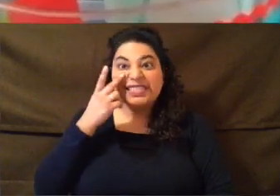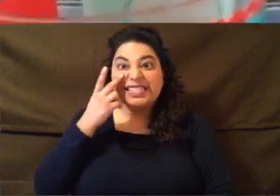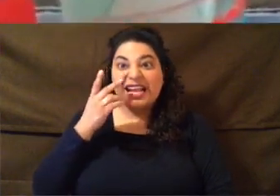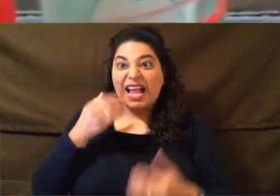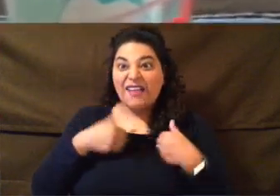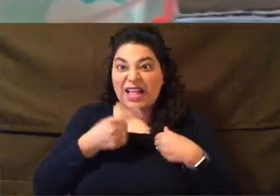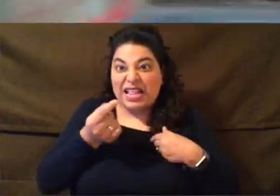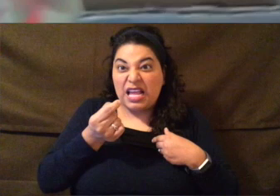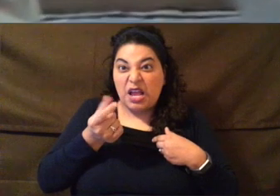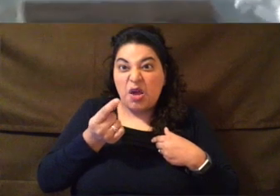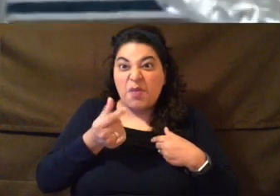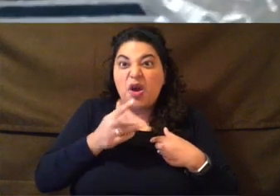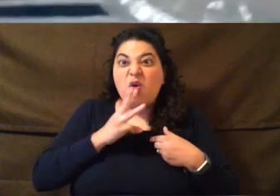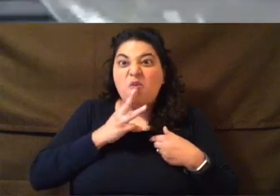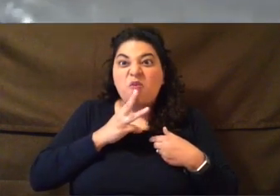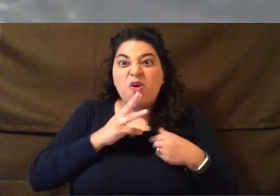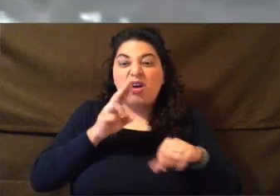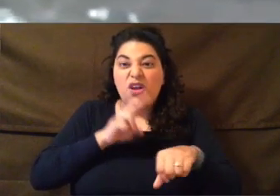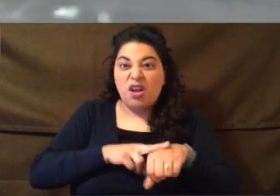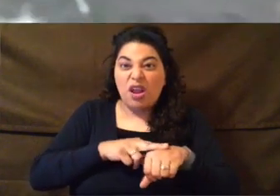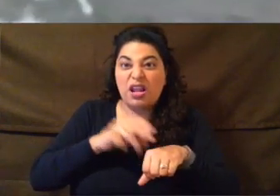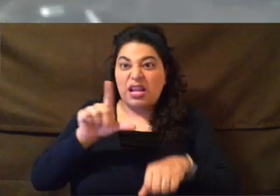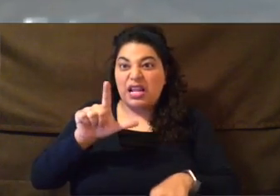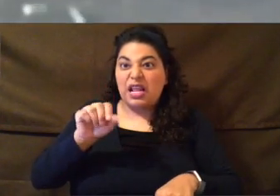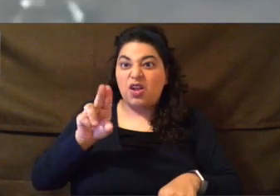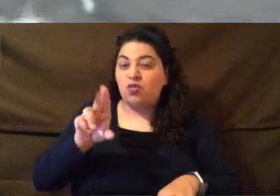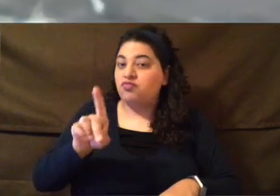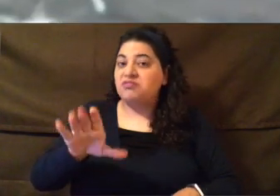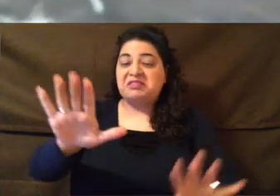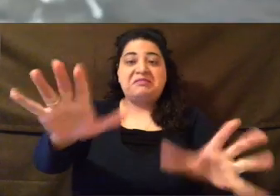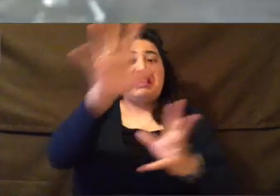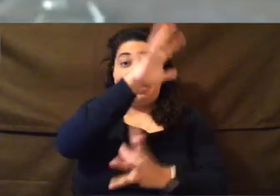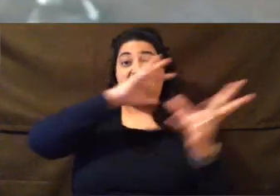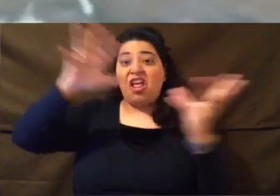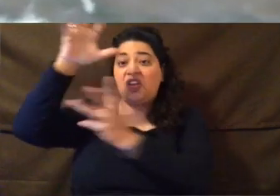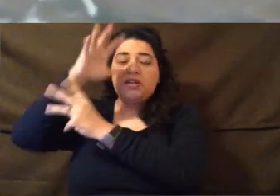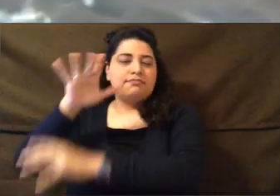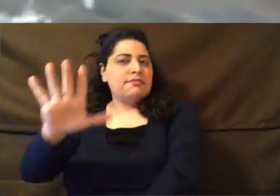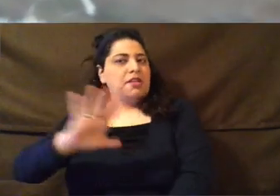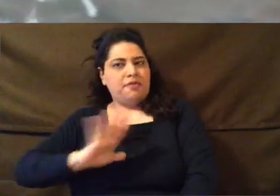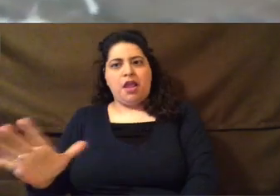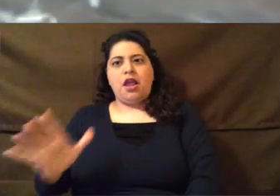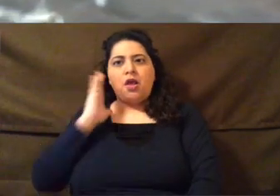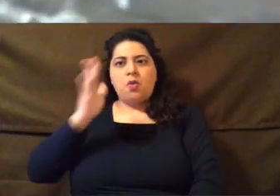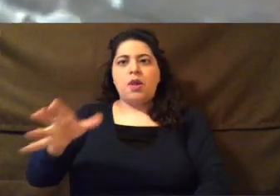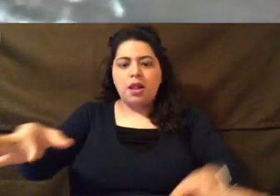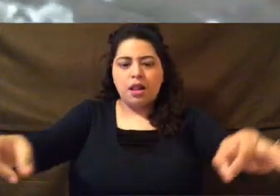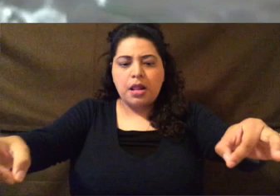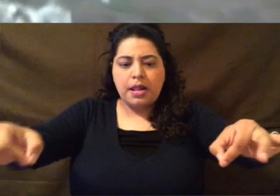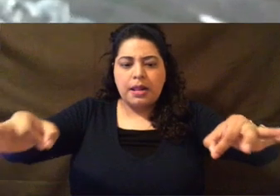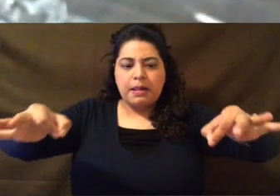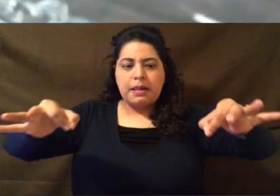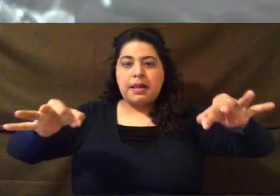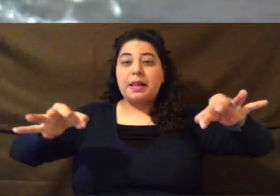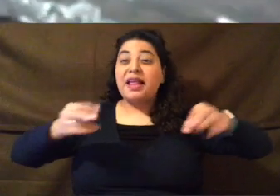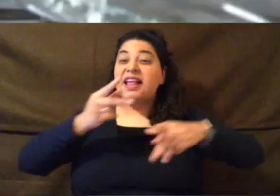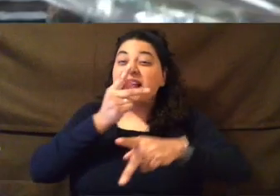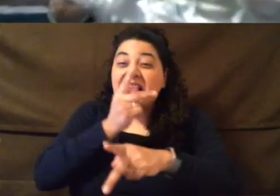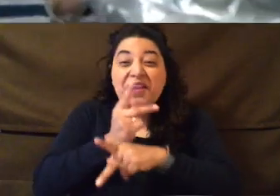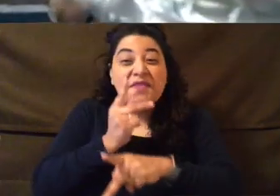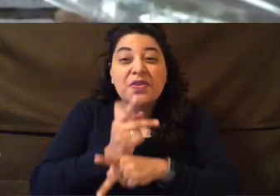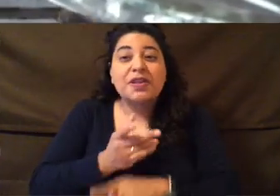As you can see, there's a little puddle of water on the clouds, but that's okay. We're going to go ahead and take off the clouds